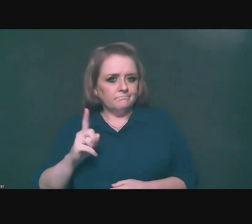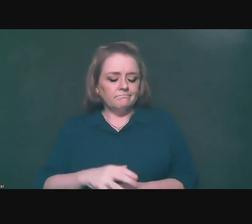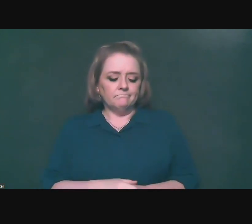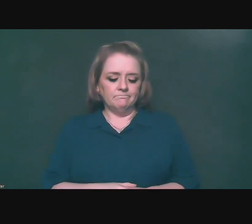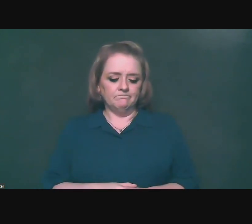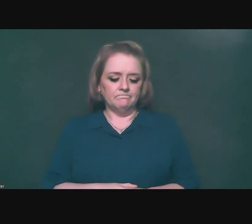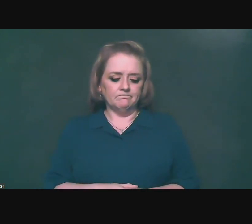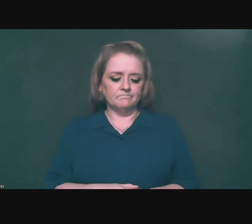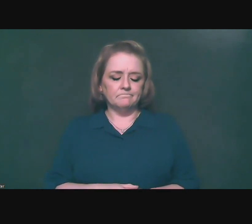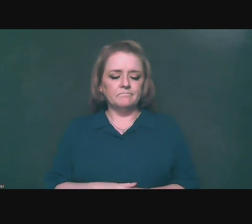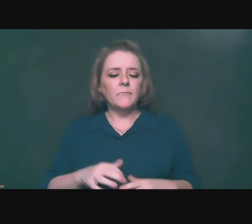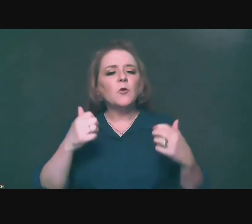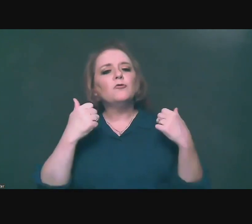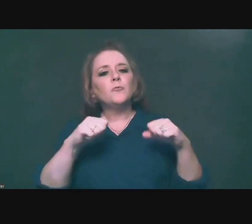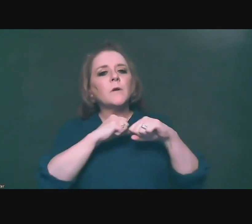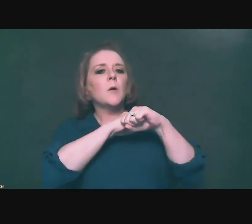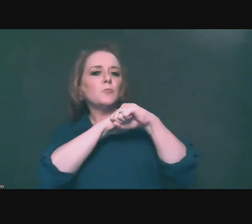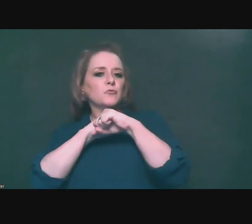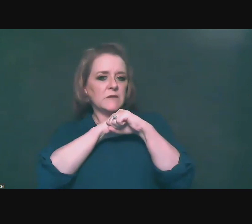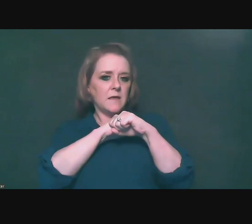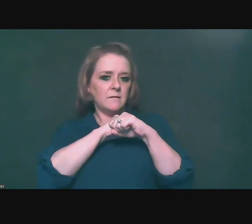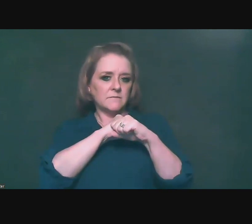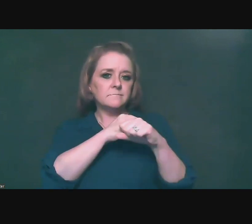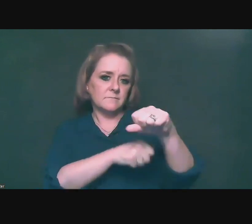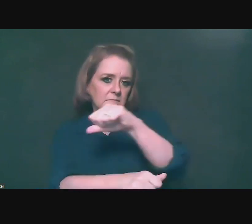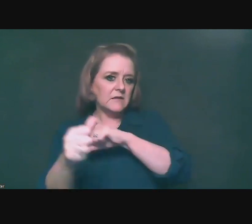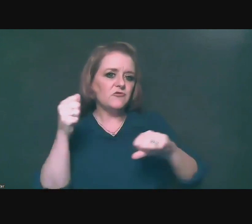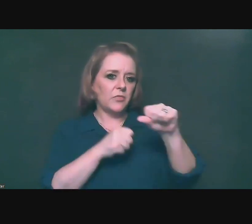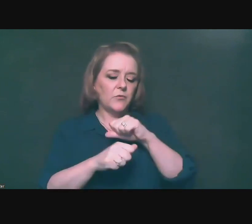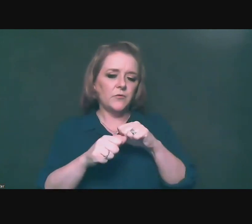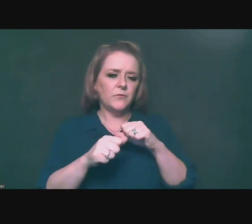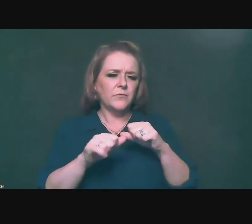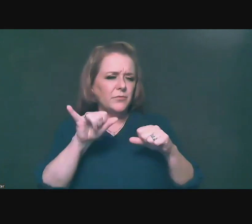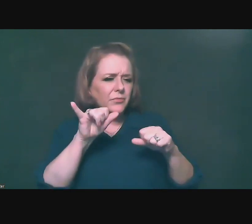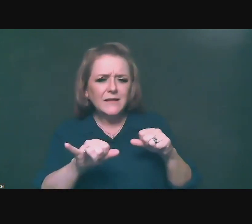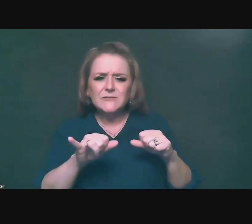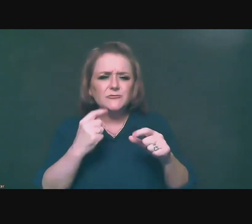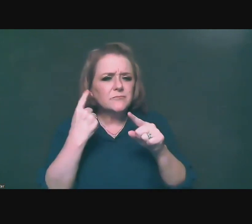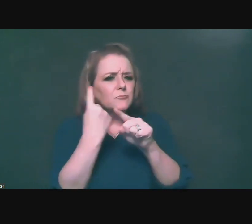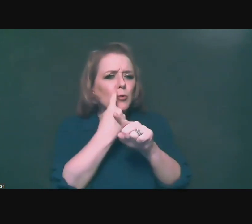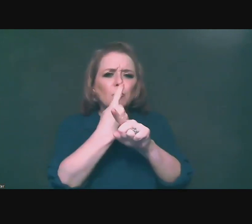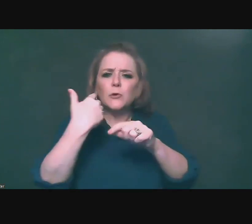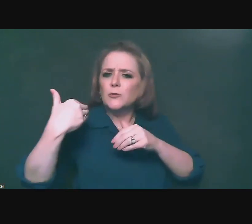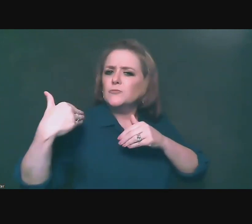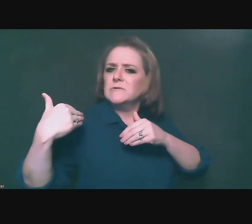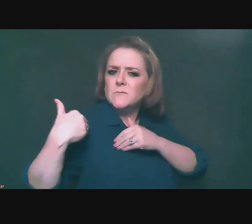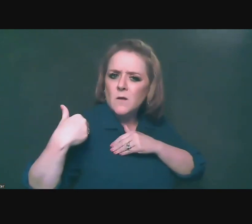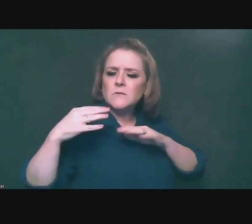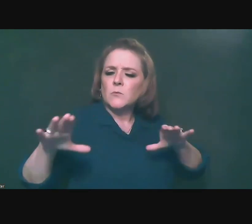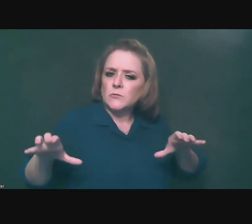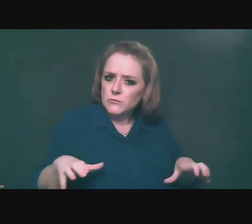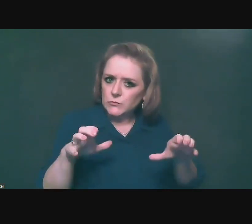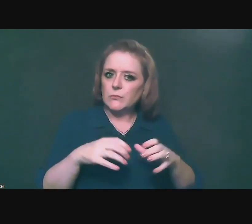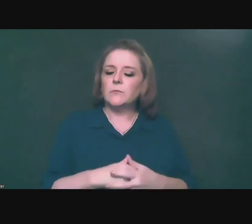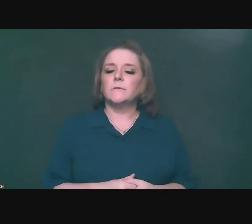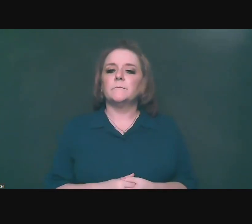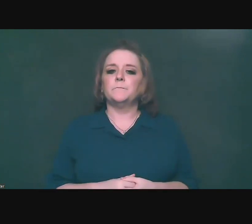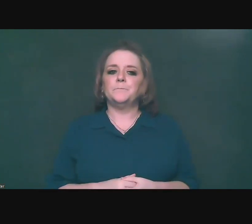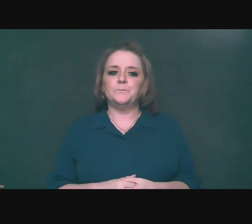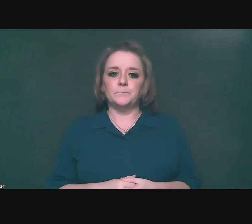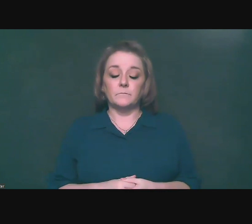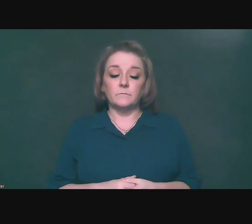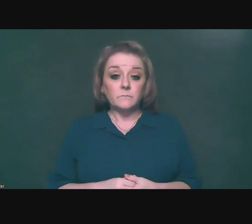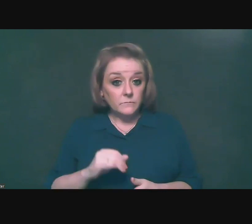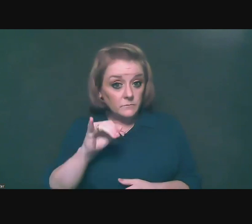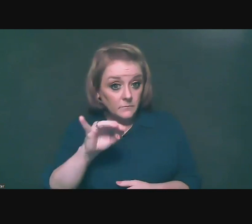to protect one another because it's the responsible thing to do. If we do the recommendations and follow